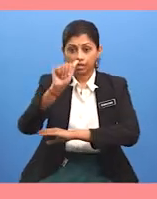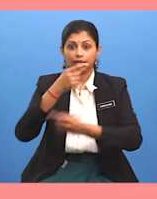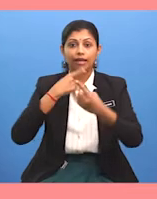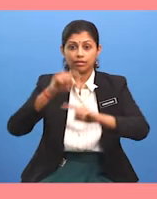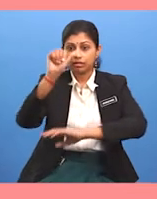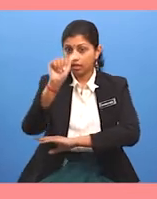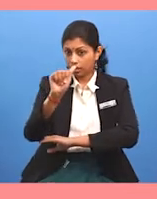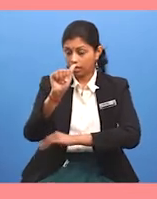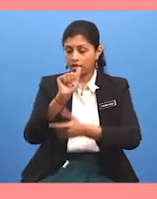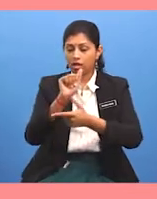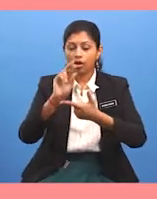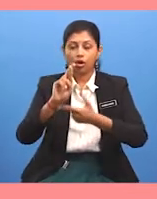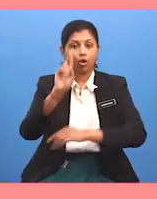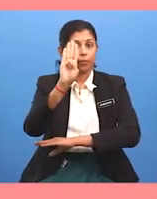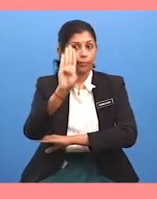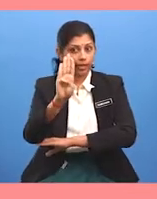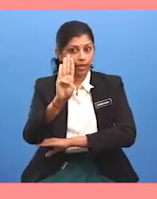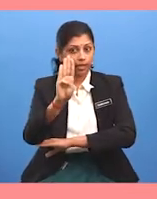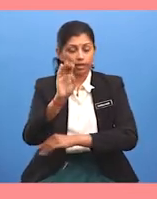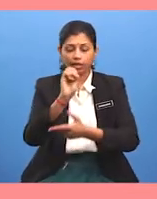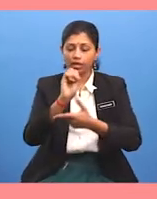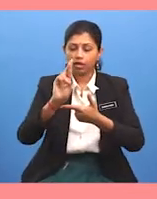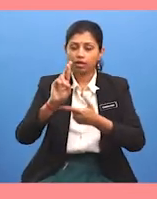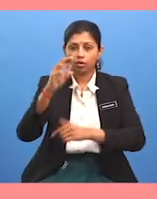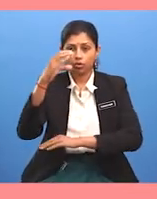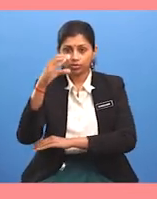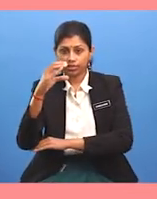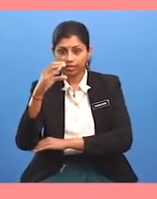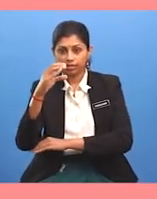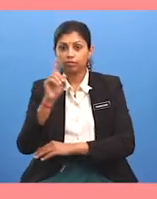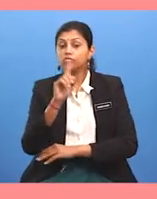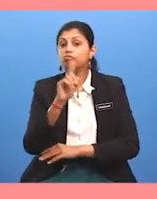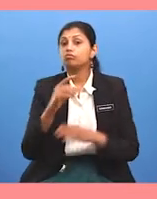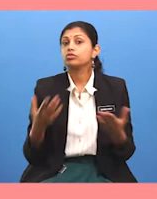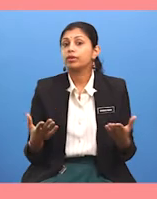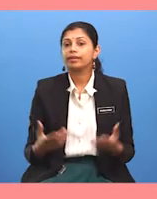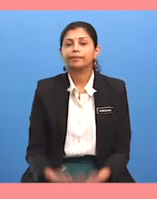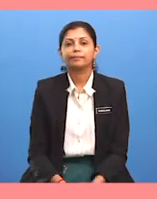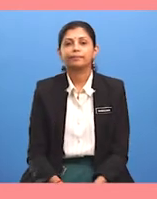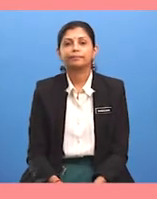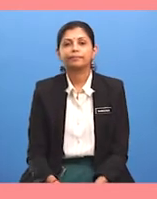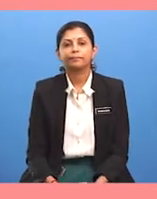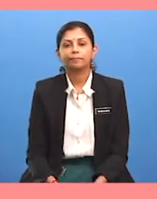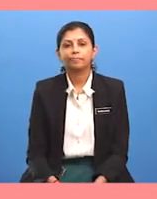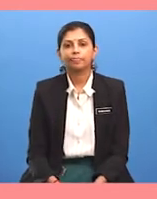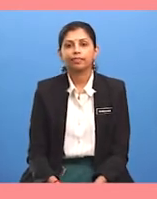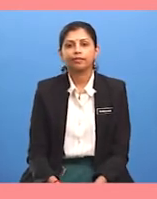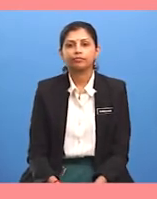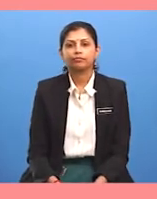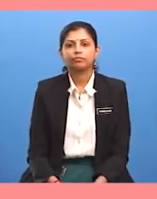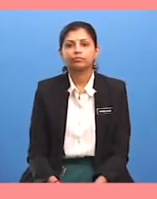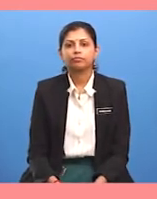child prodigy? Or is it B. His success came about through his upbringing? Or is it